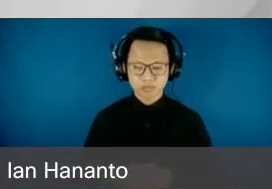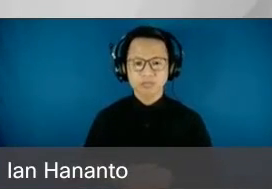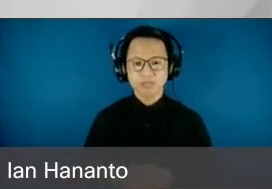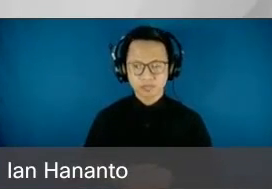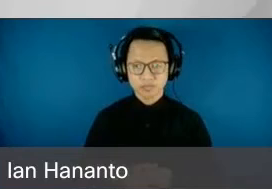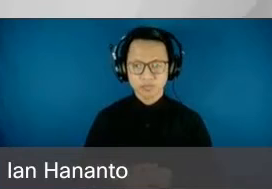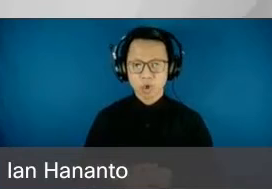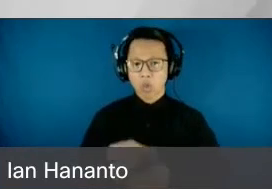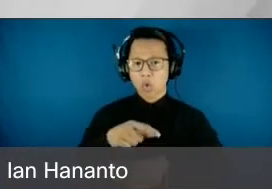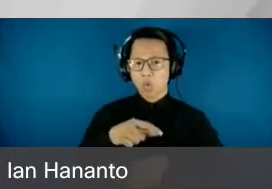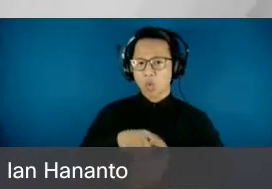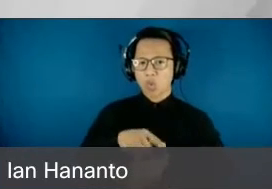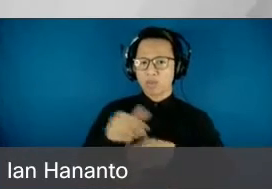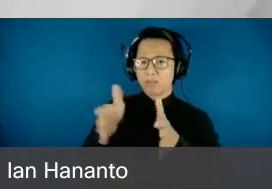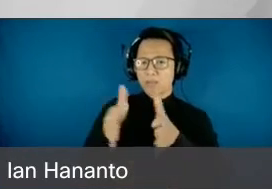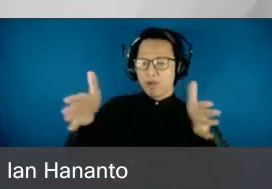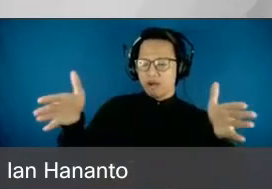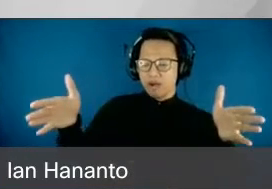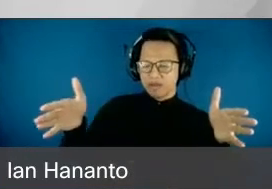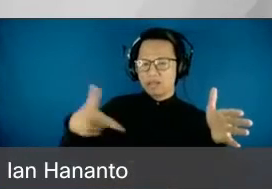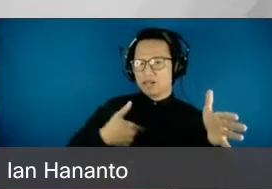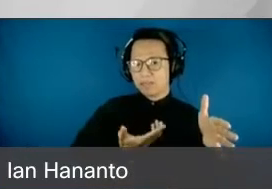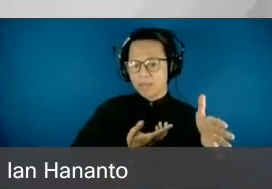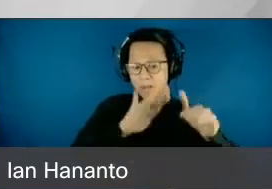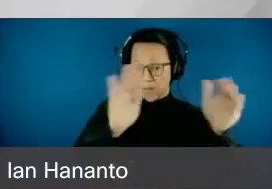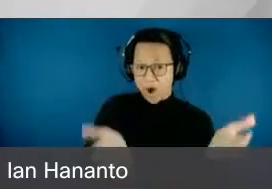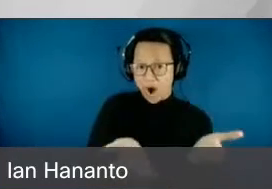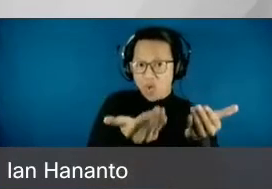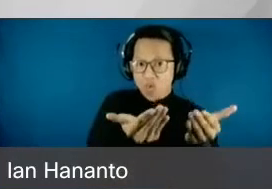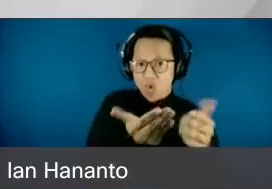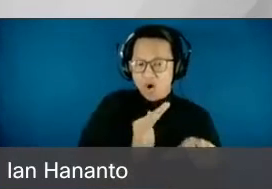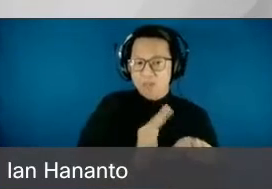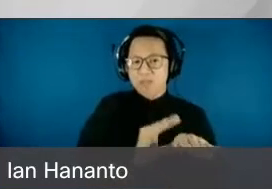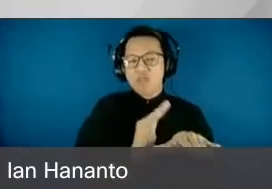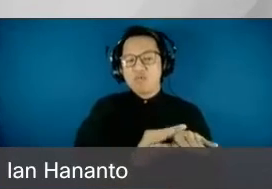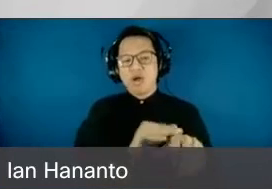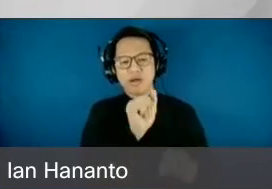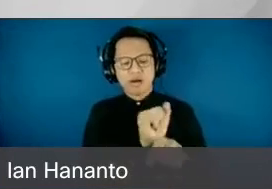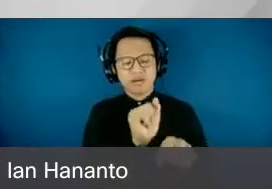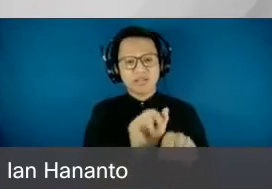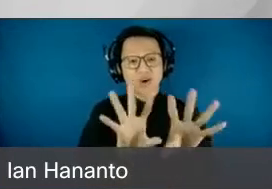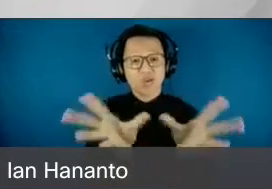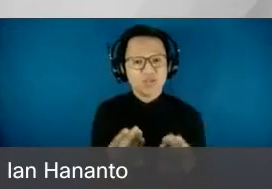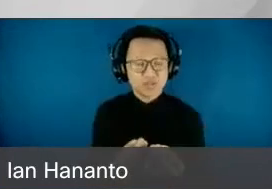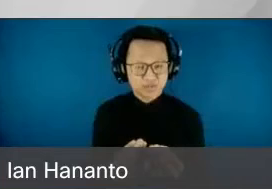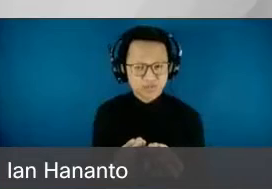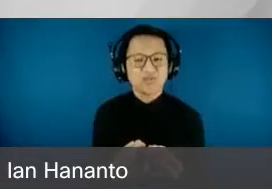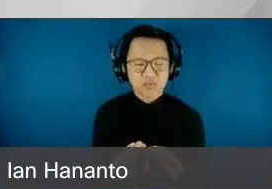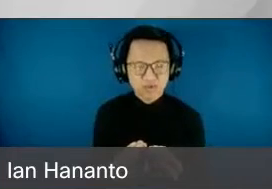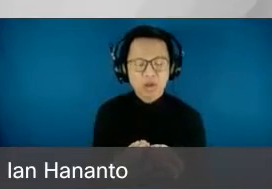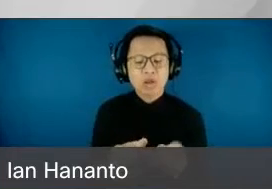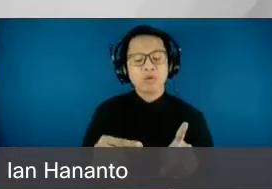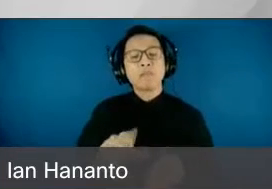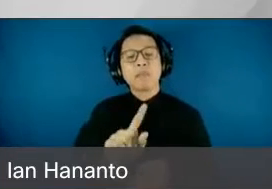sebagai jangka panjang tentu kita ingin membangun budaya workplace inclusions di dalam supplier-supplier